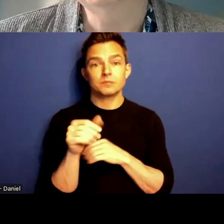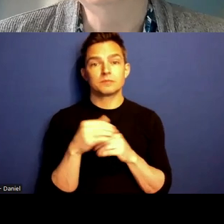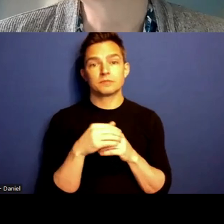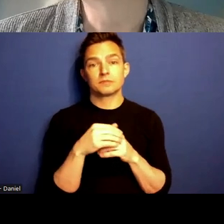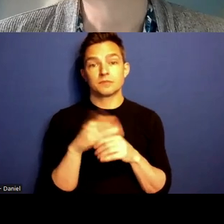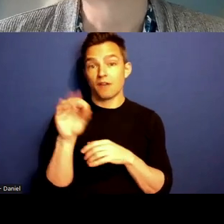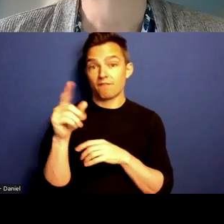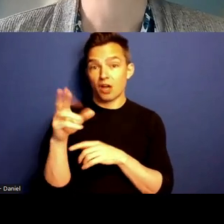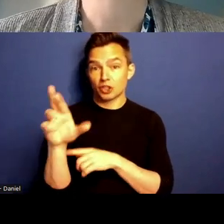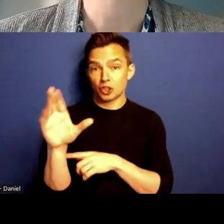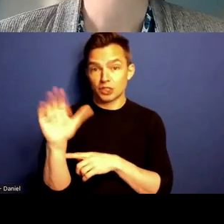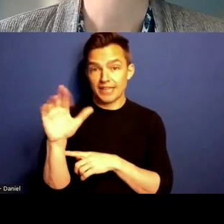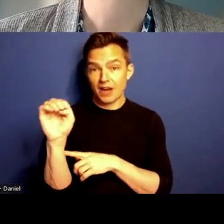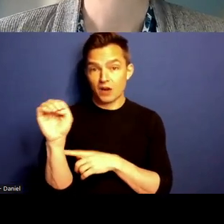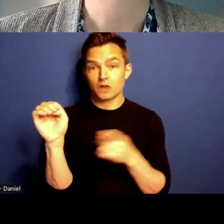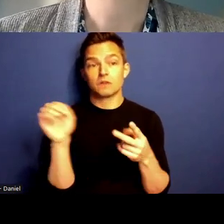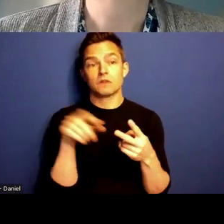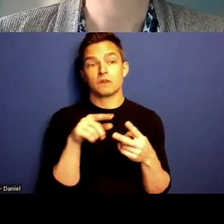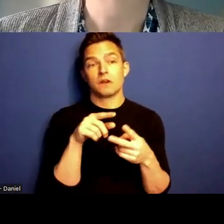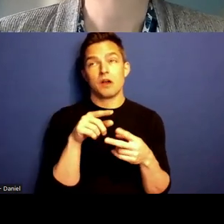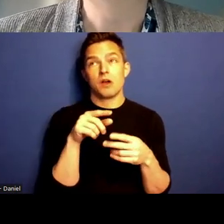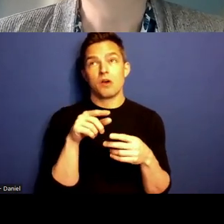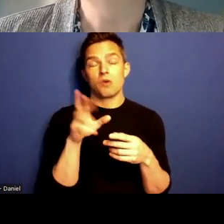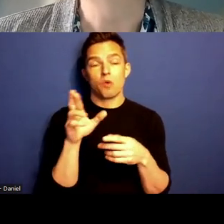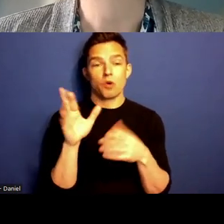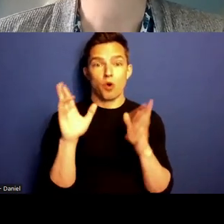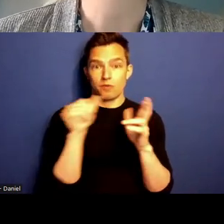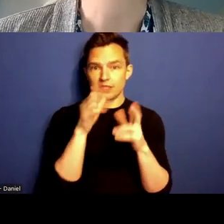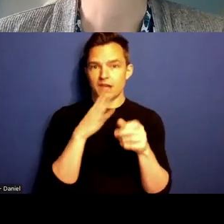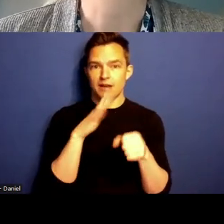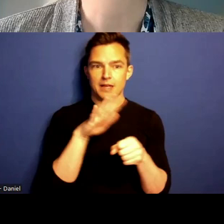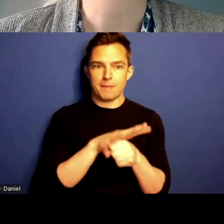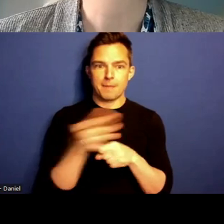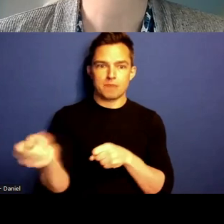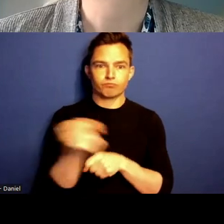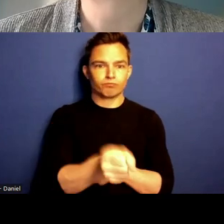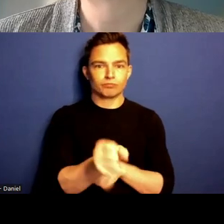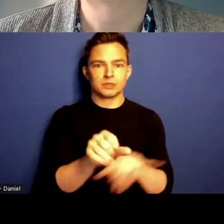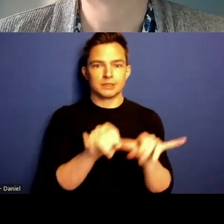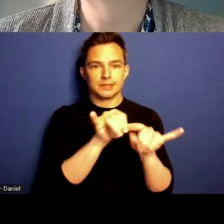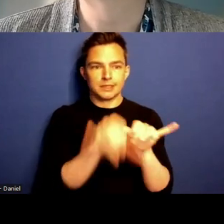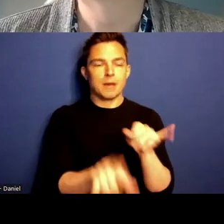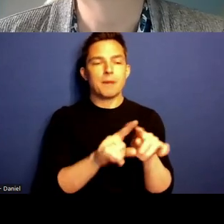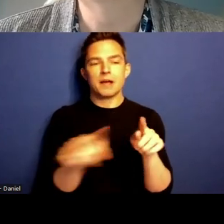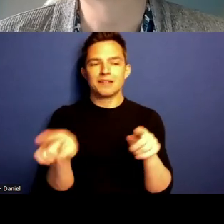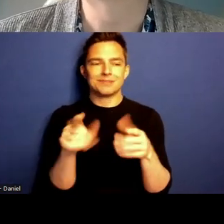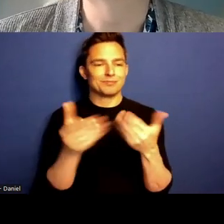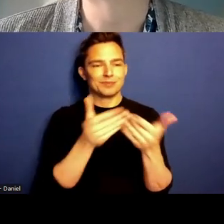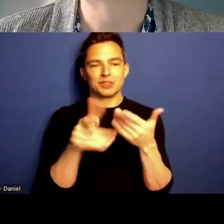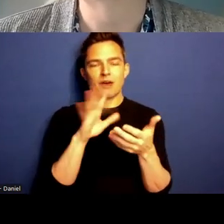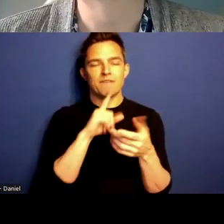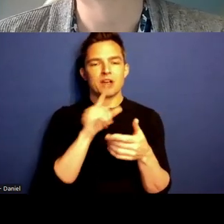foster care, or hopefully not a commitment, but regardless, you're going to have a very